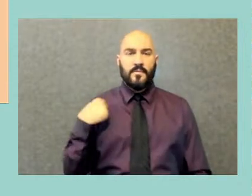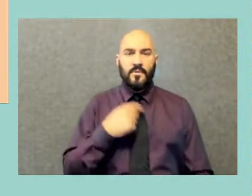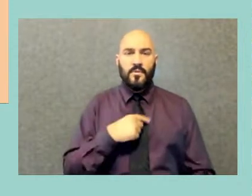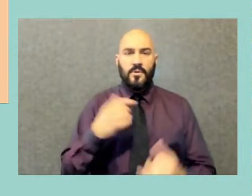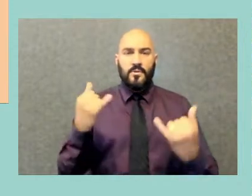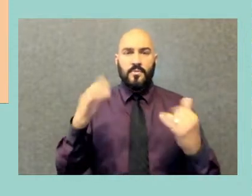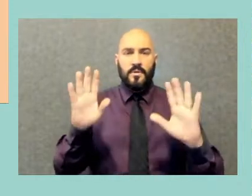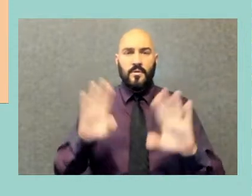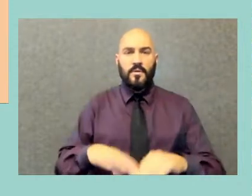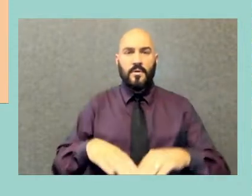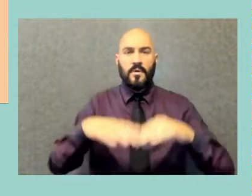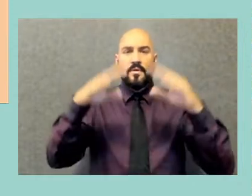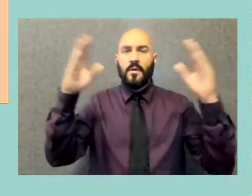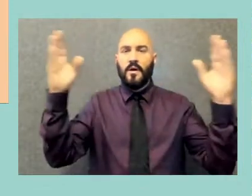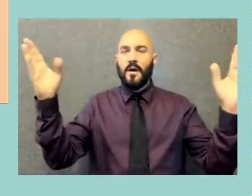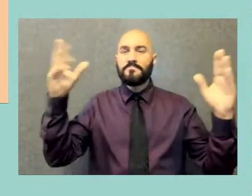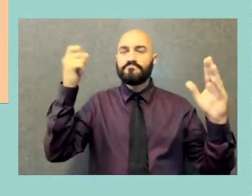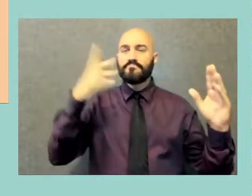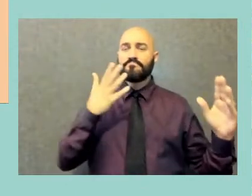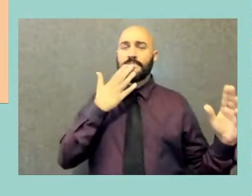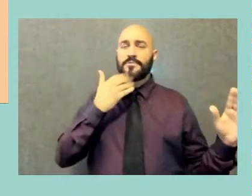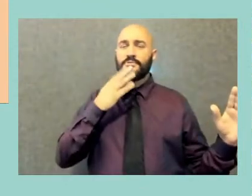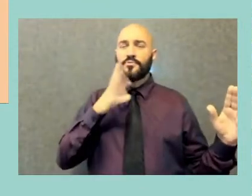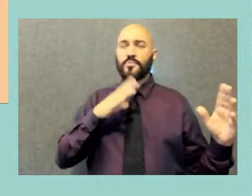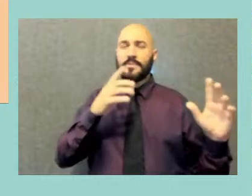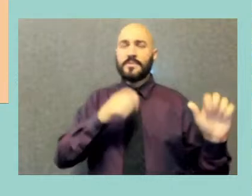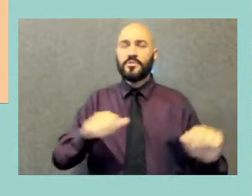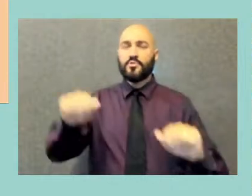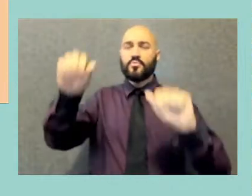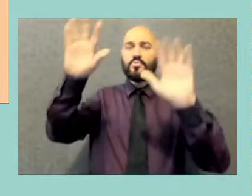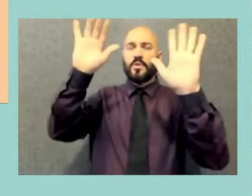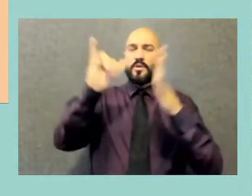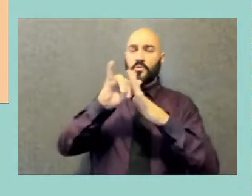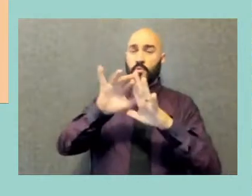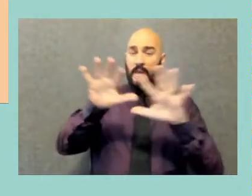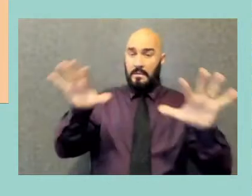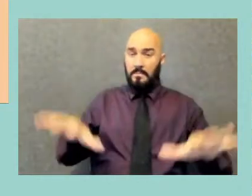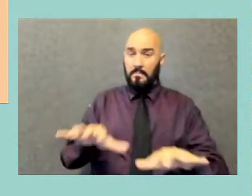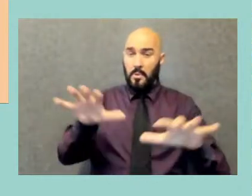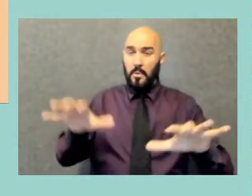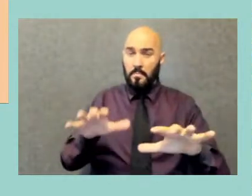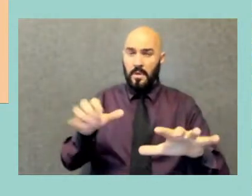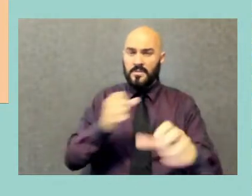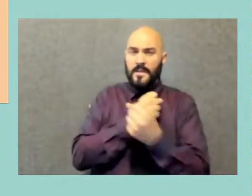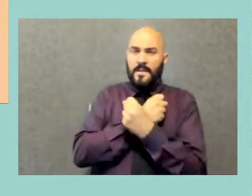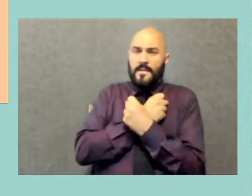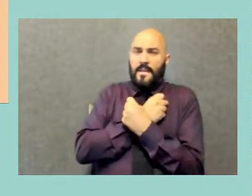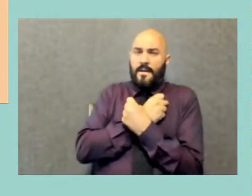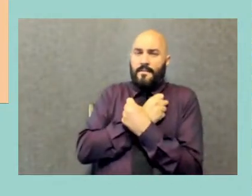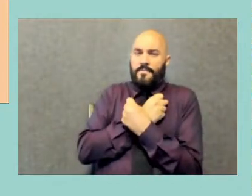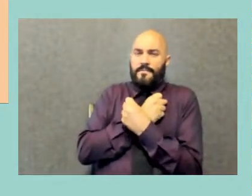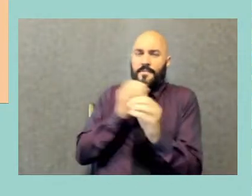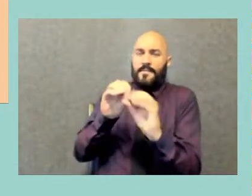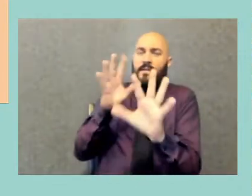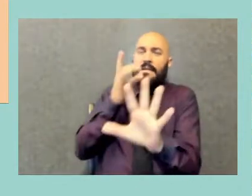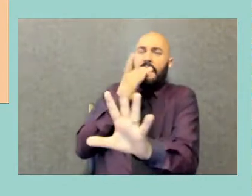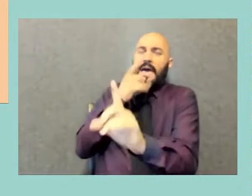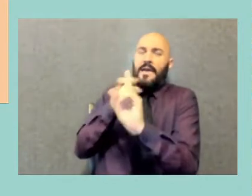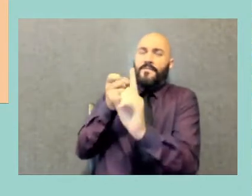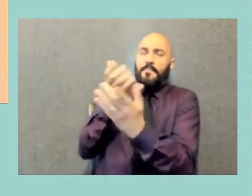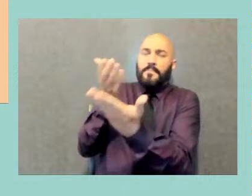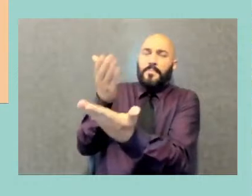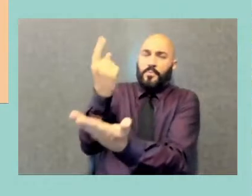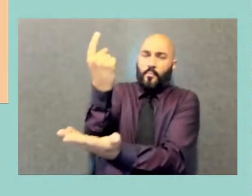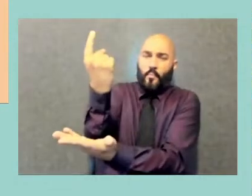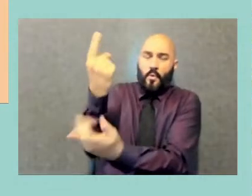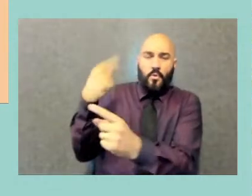We are opening up in sweet surrender to the luminous love light of the One. We